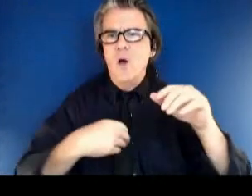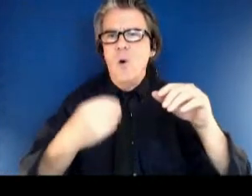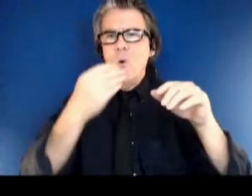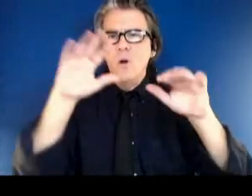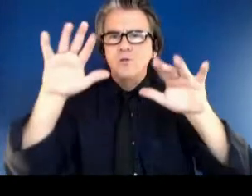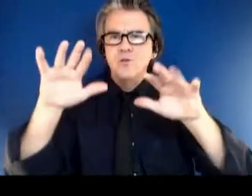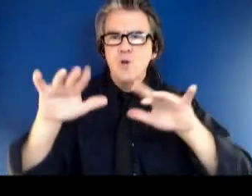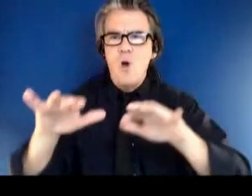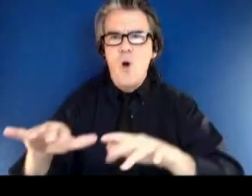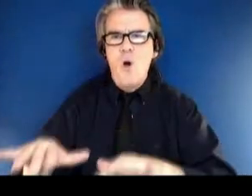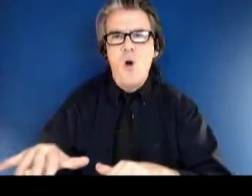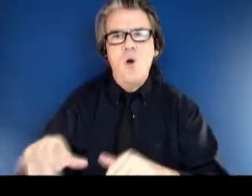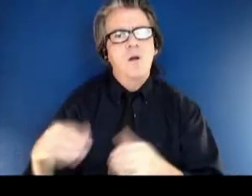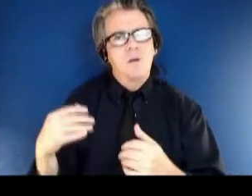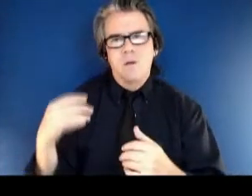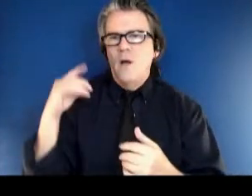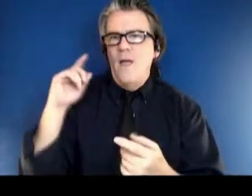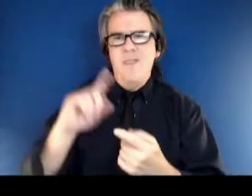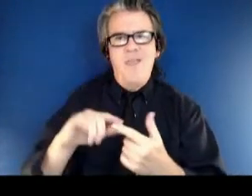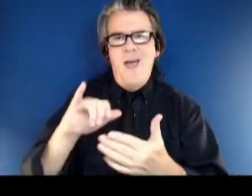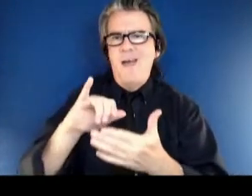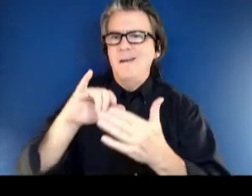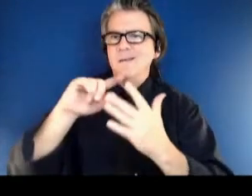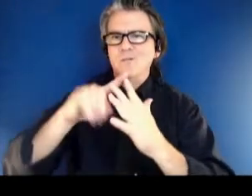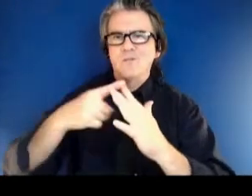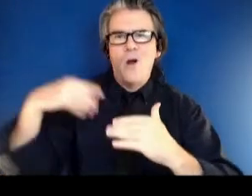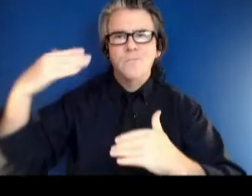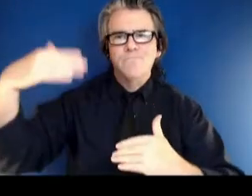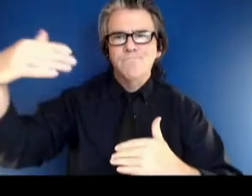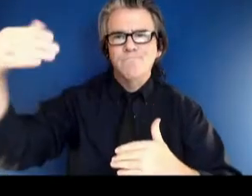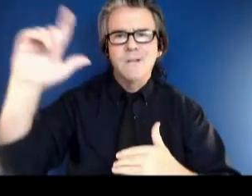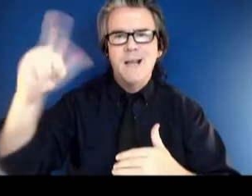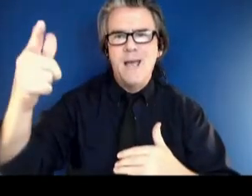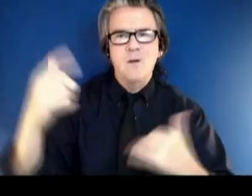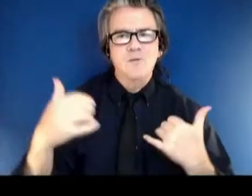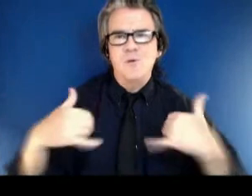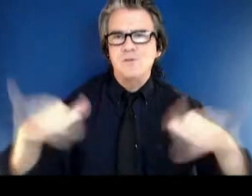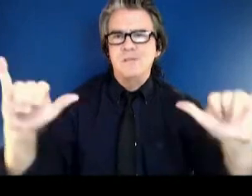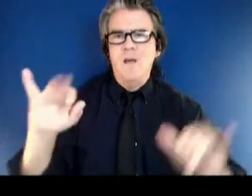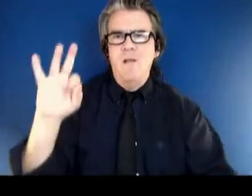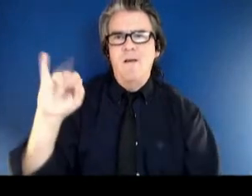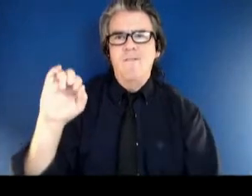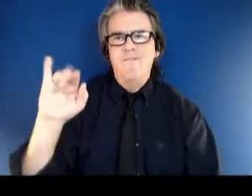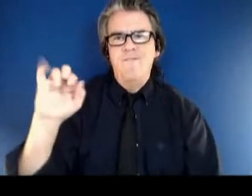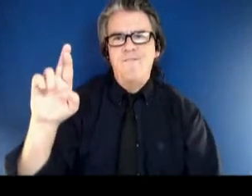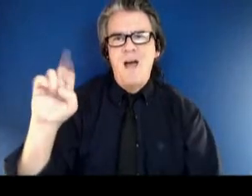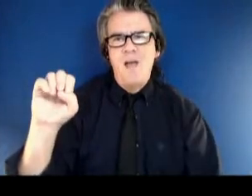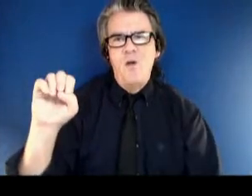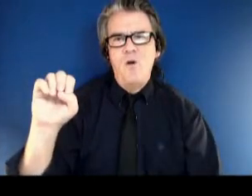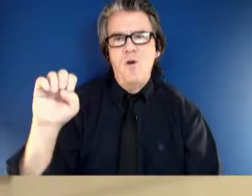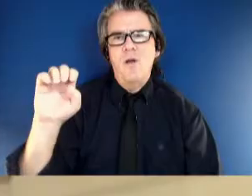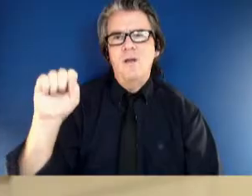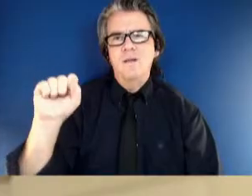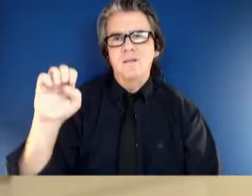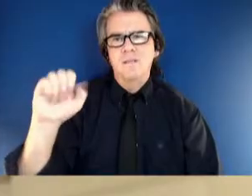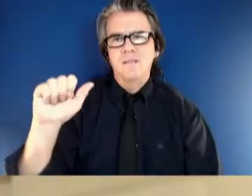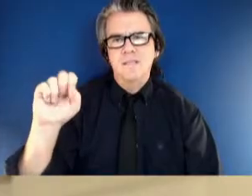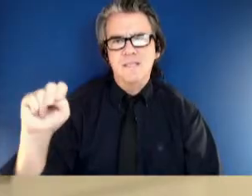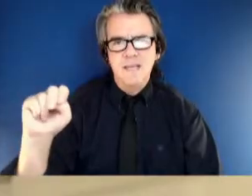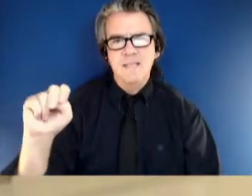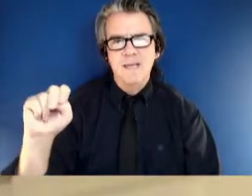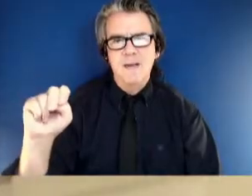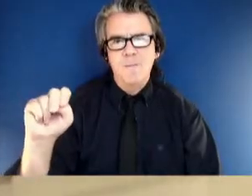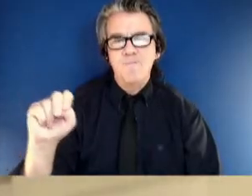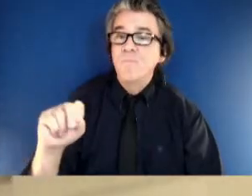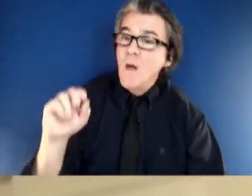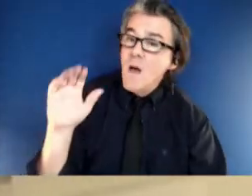later. So with that, I'll turn it back over to you, Lindsay. All right, thanks, Scott. So it looks like a combination of low humidity and